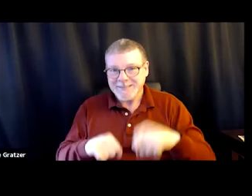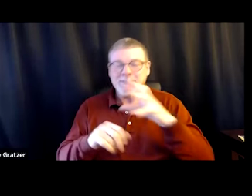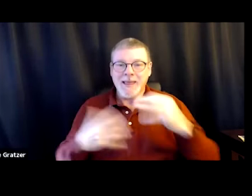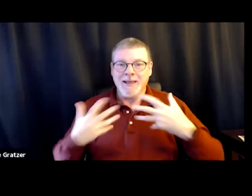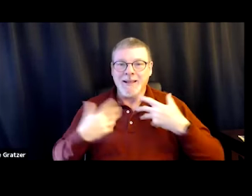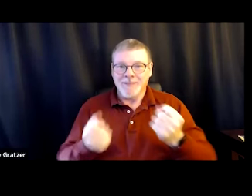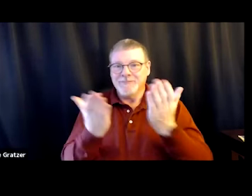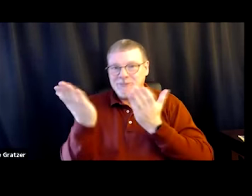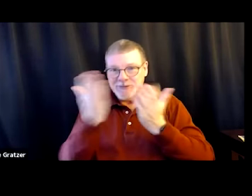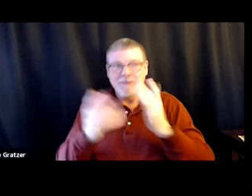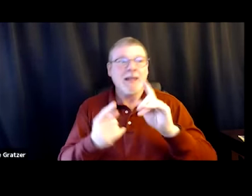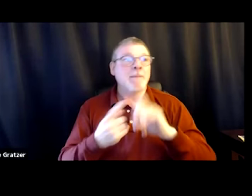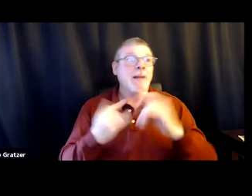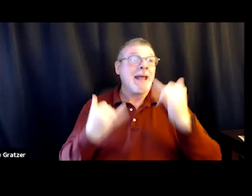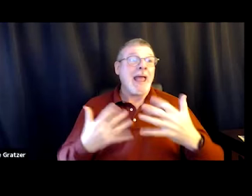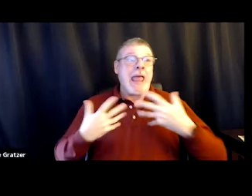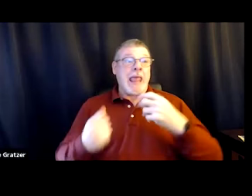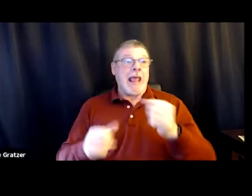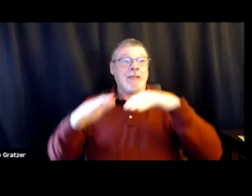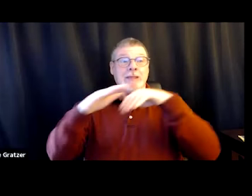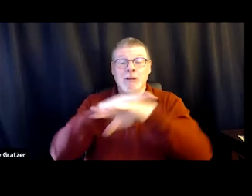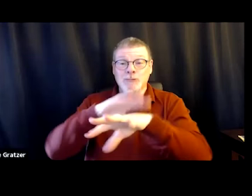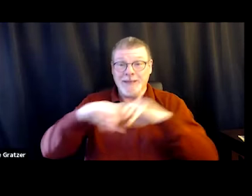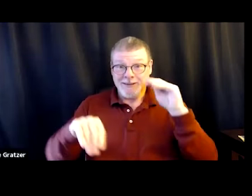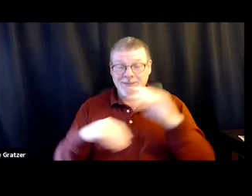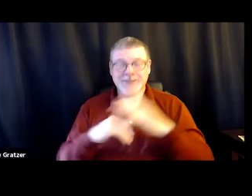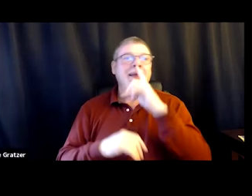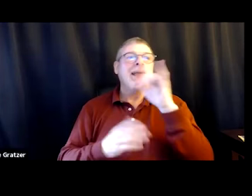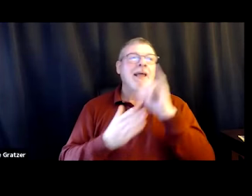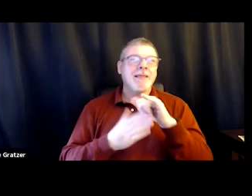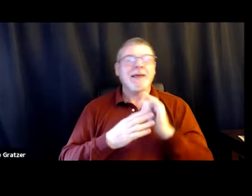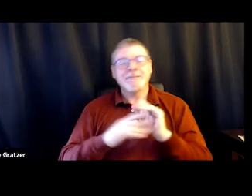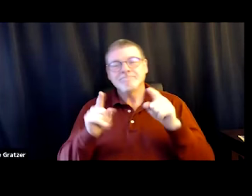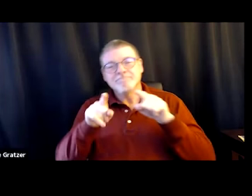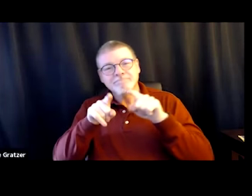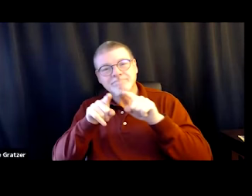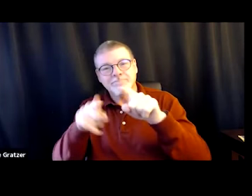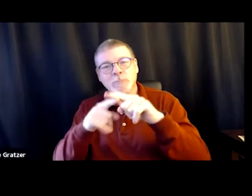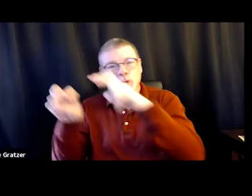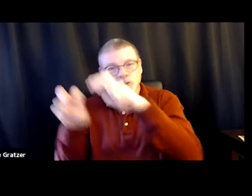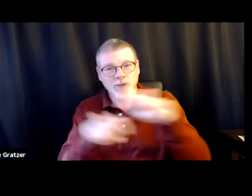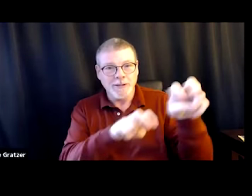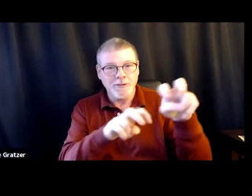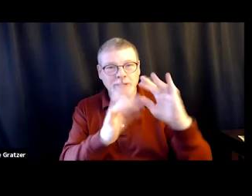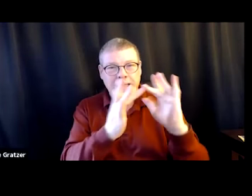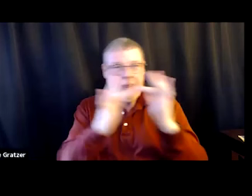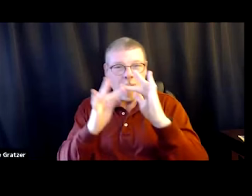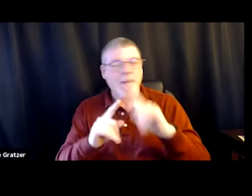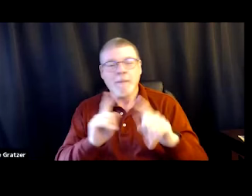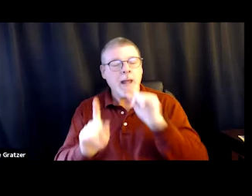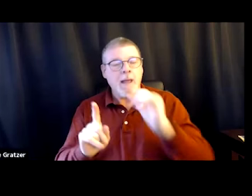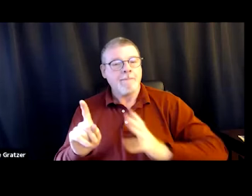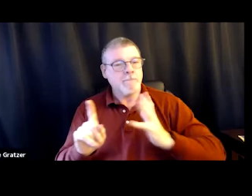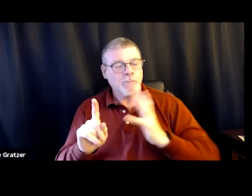Healthy Reentry Coalition, which is related closely to perhaps a Transitions Clinic Network, but not actual formalized